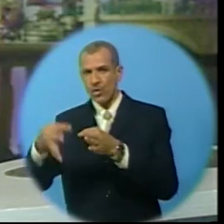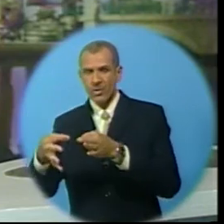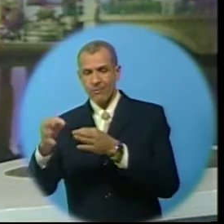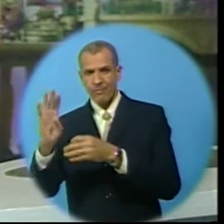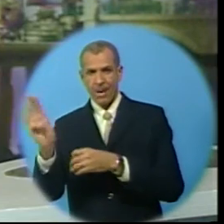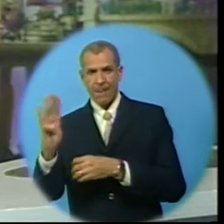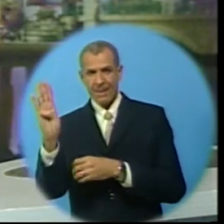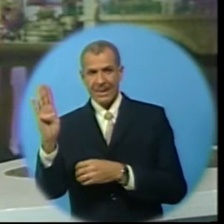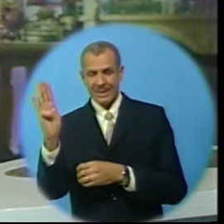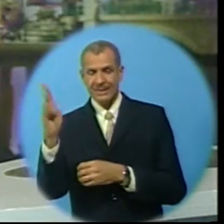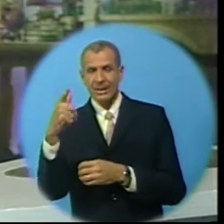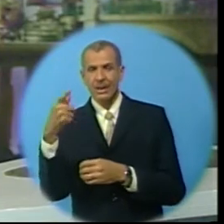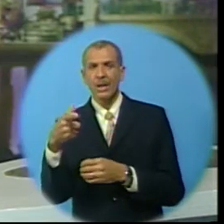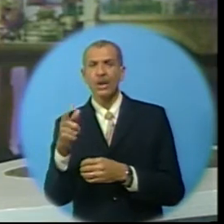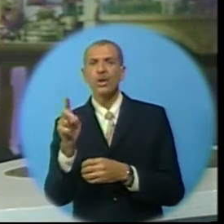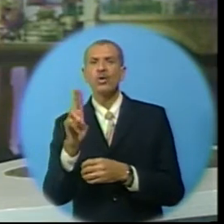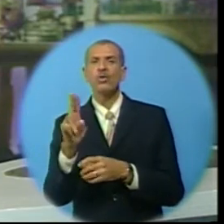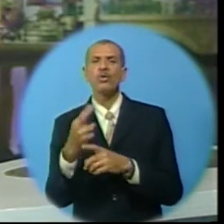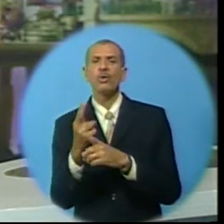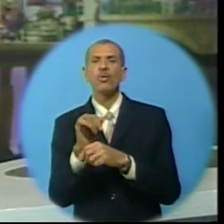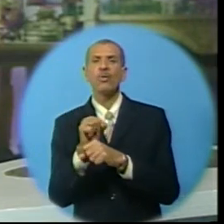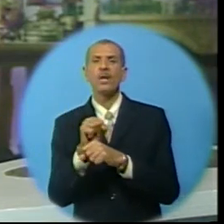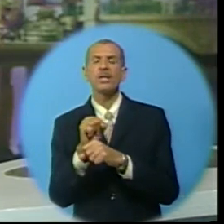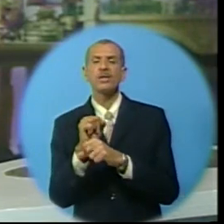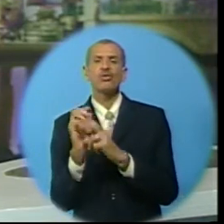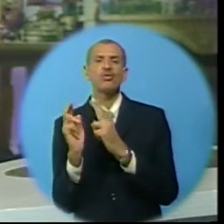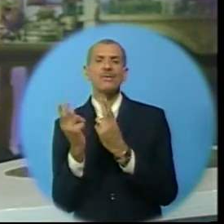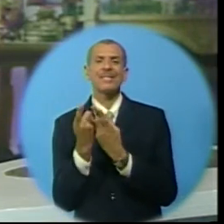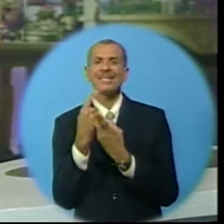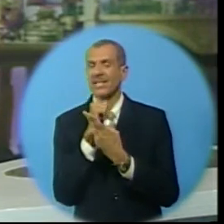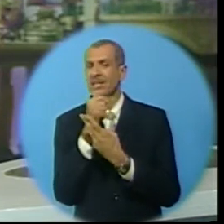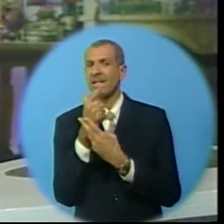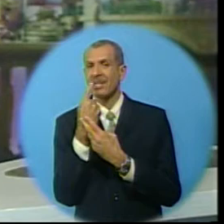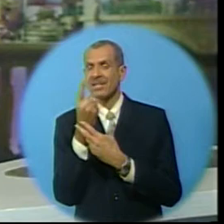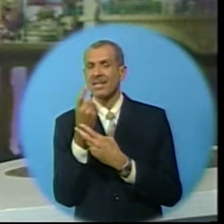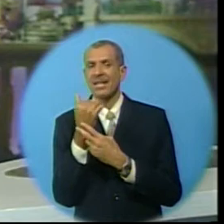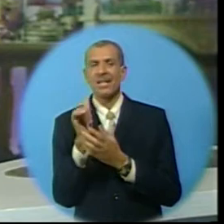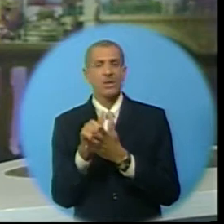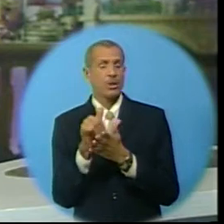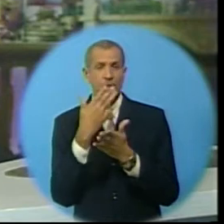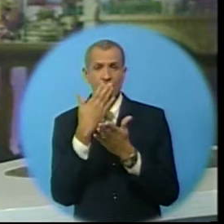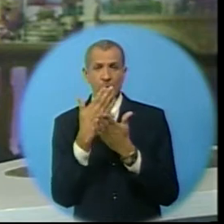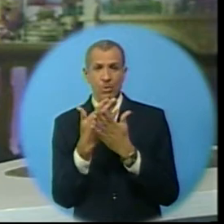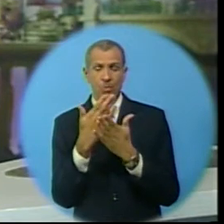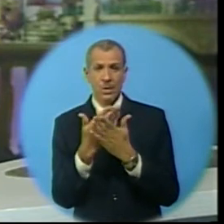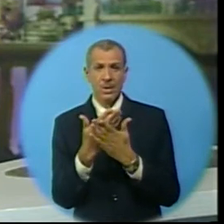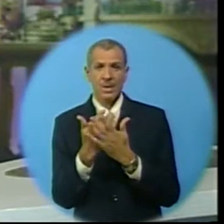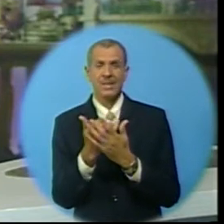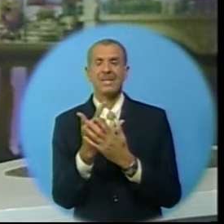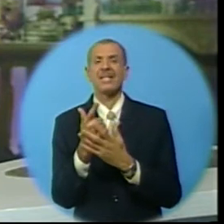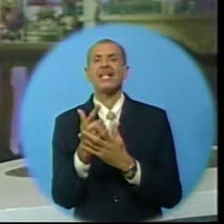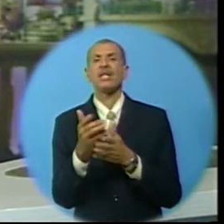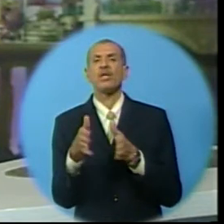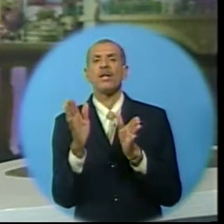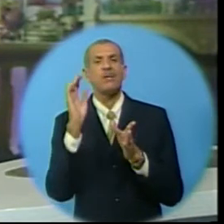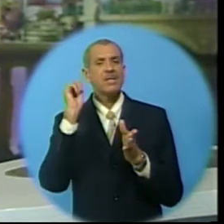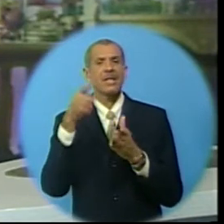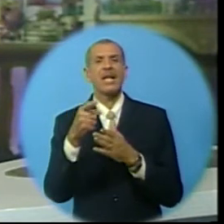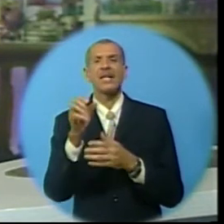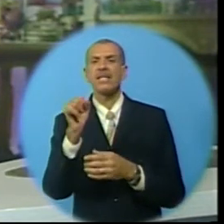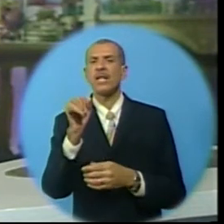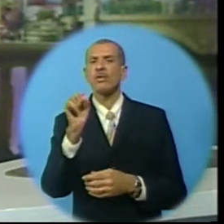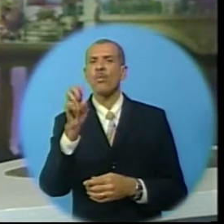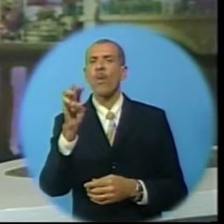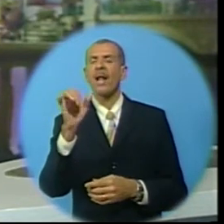Barbados, the Unity Workers Union says it does not see that move as a good one. Its General Secretary, Caswell Franklin,